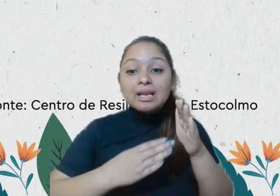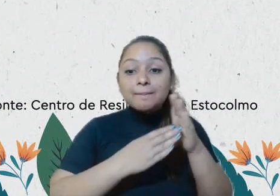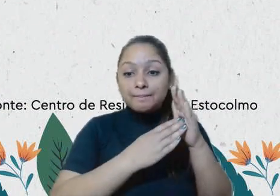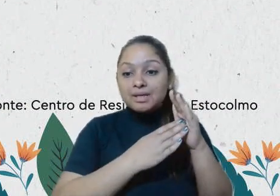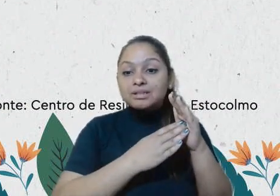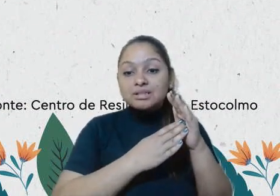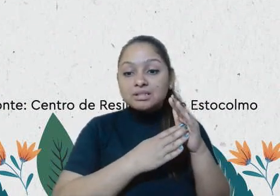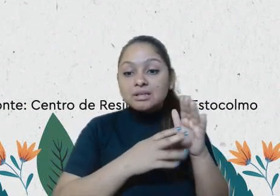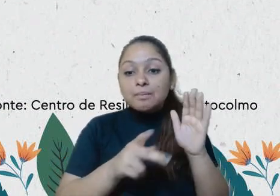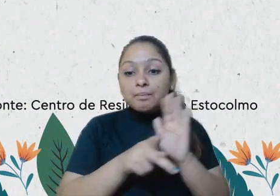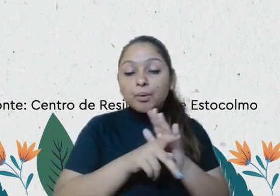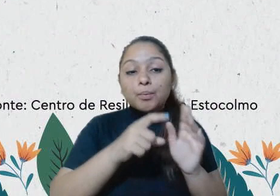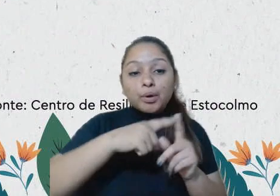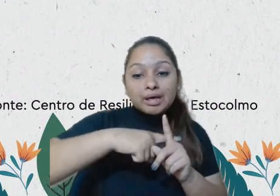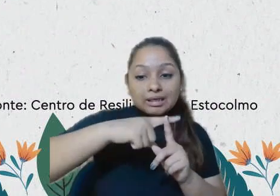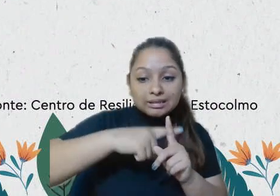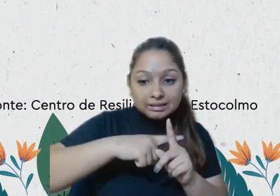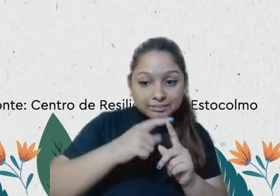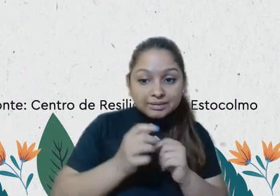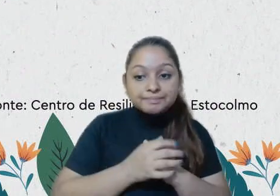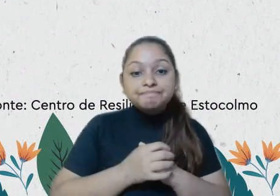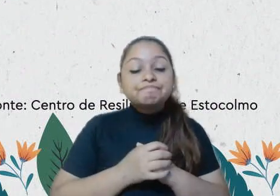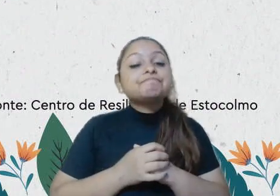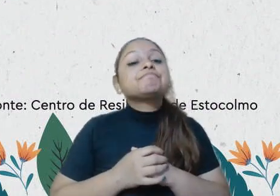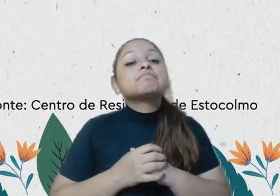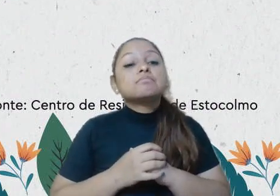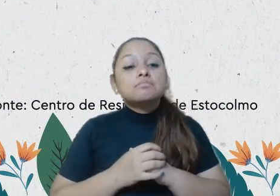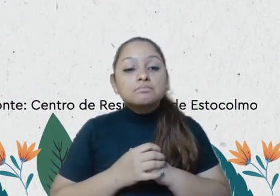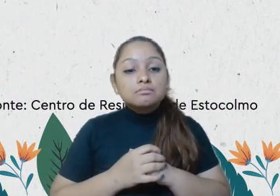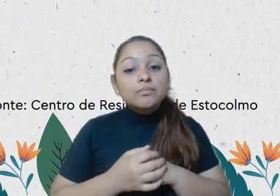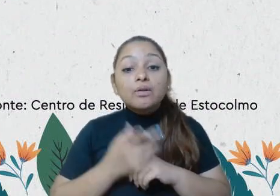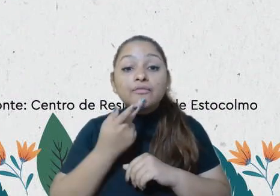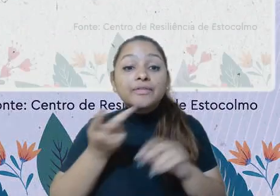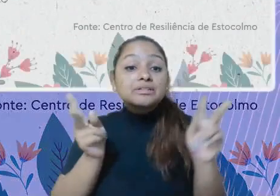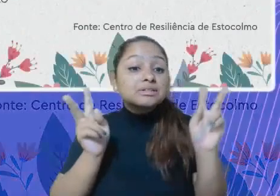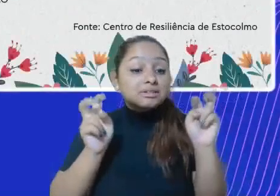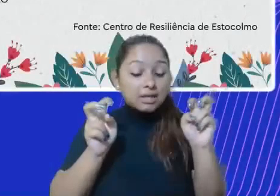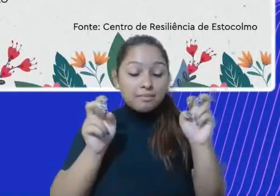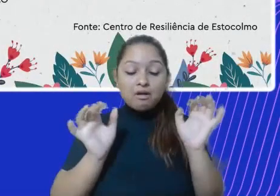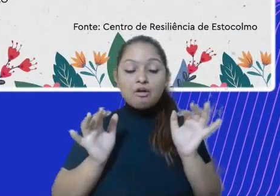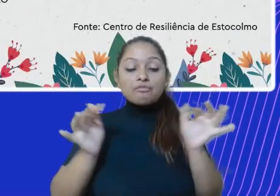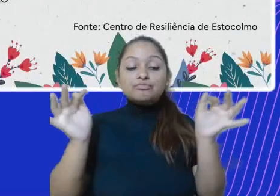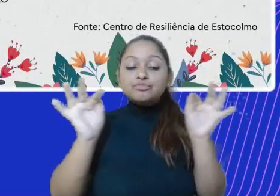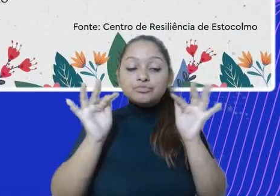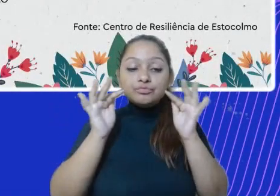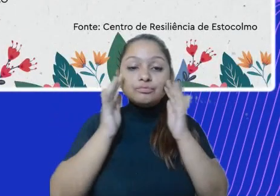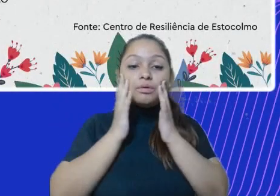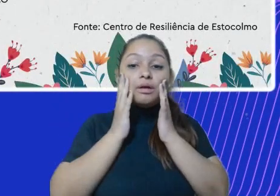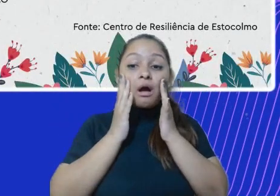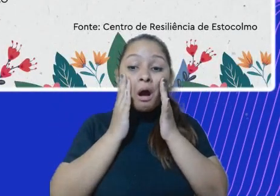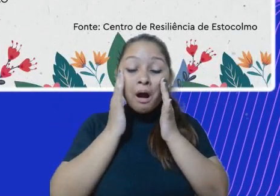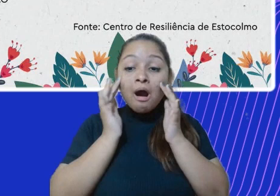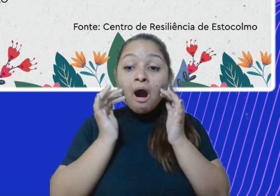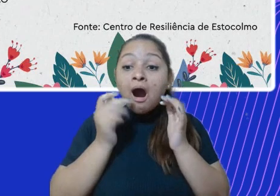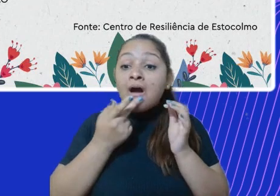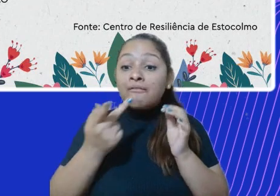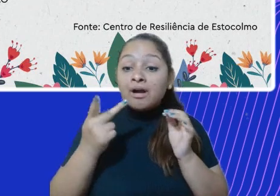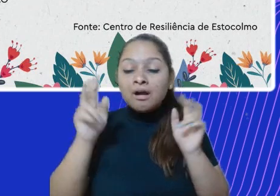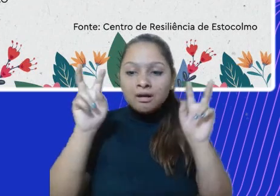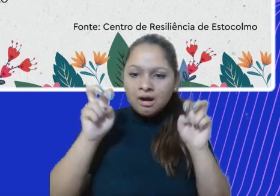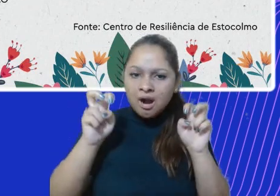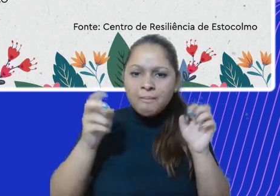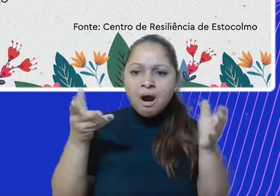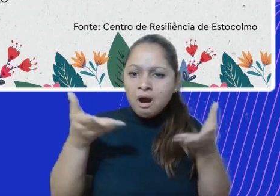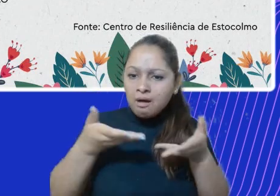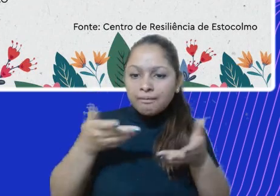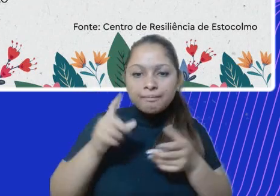the collapse and 4 were past. So we're not talking about present, we're talking about past. We have a